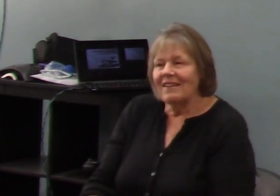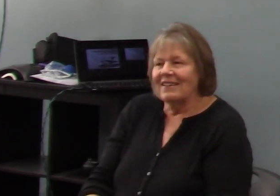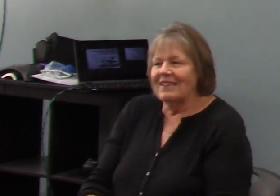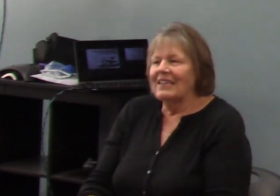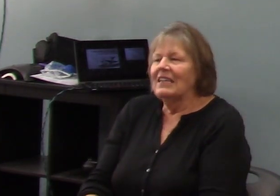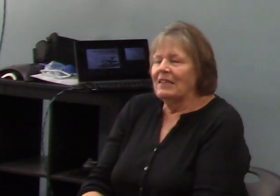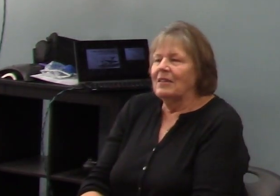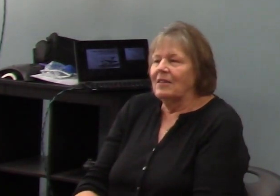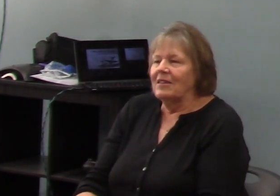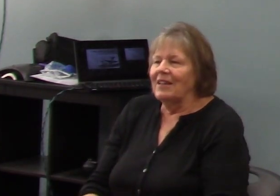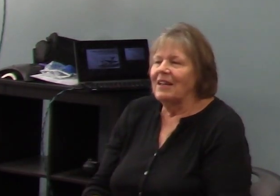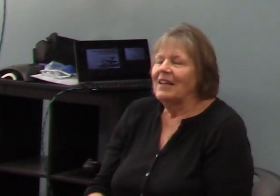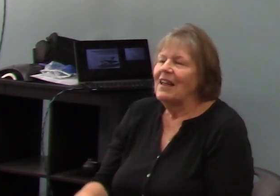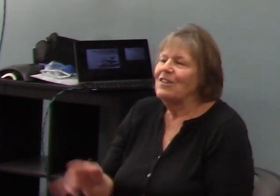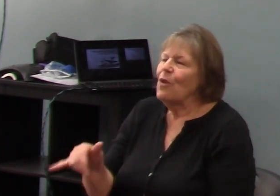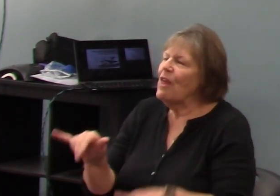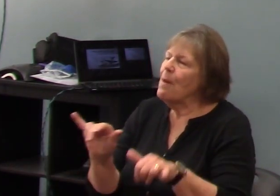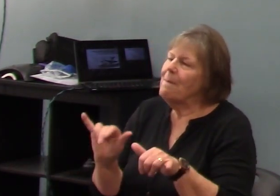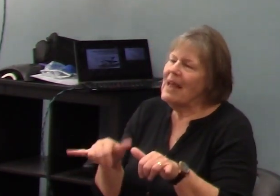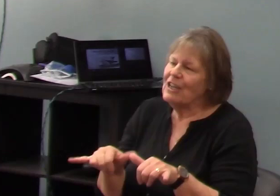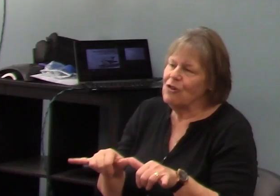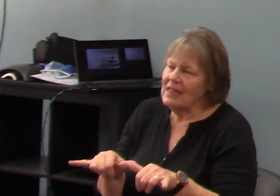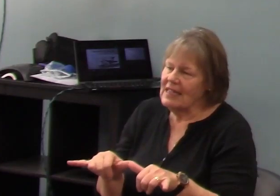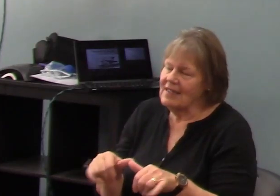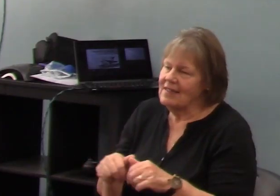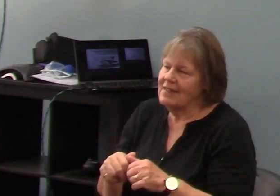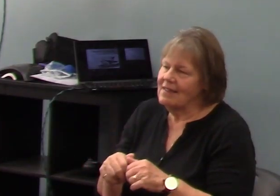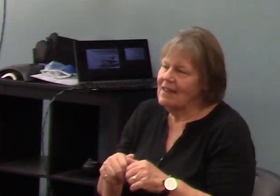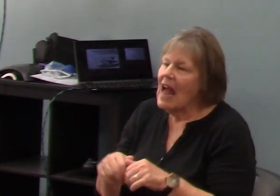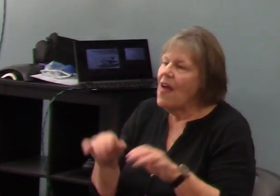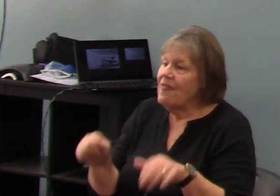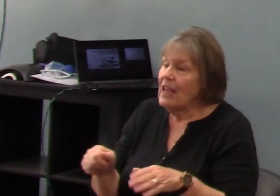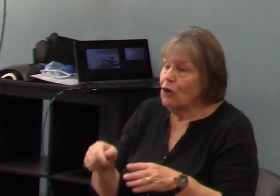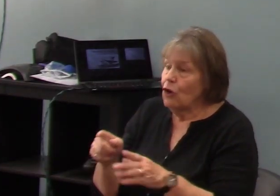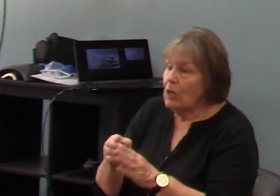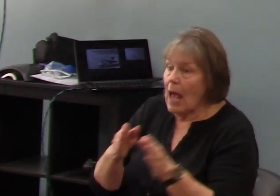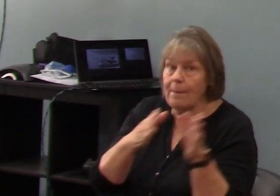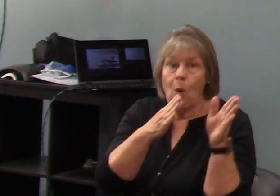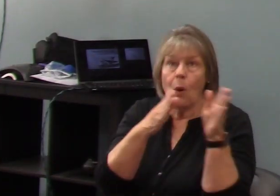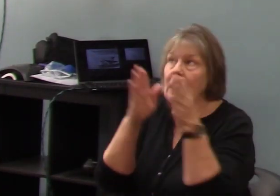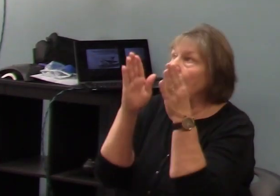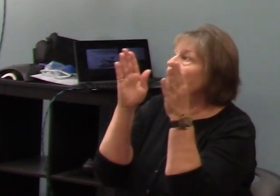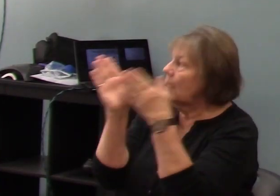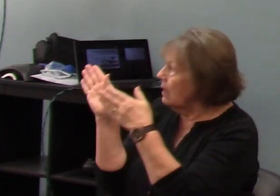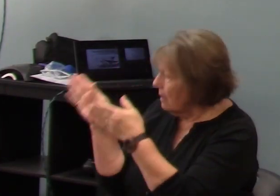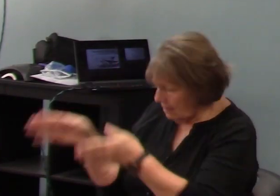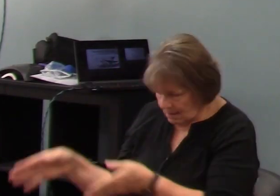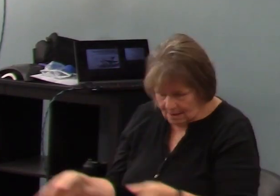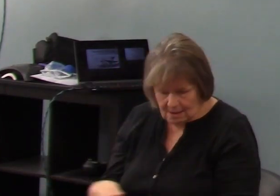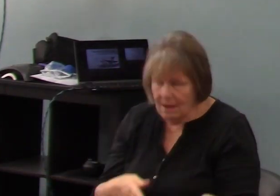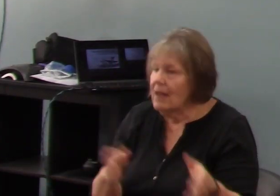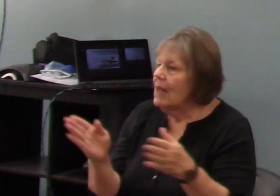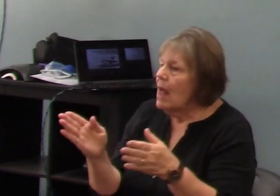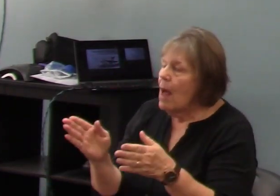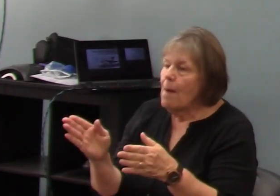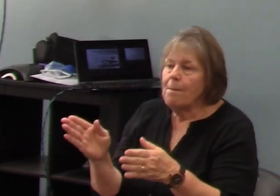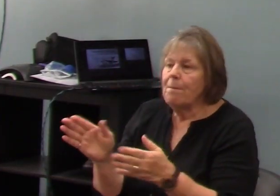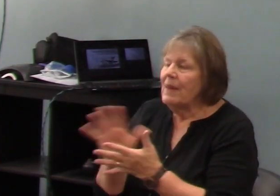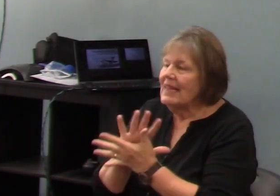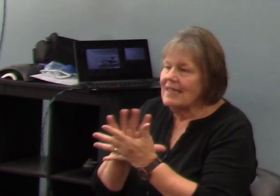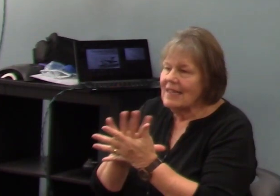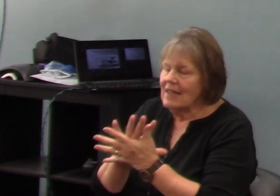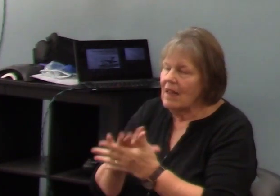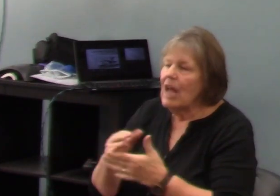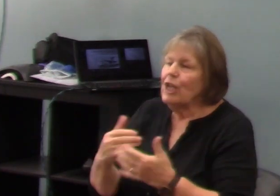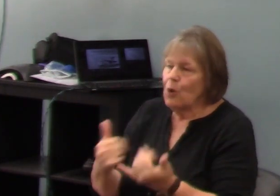And so they're measuring this thing in every direction. You can see that wheel that they can point it in any direction. The static doesn't seem to go away anywhere. You know when you fiddle with your